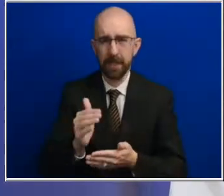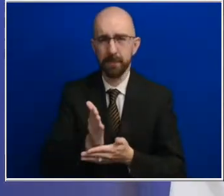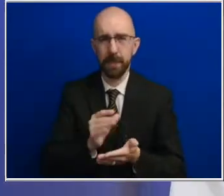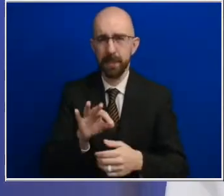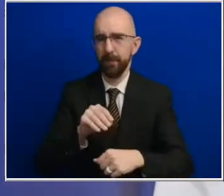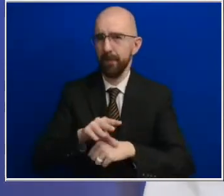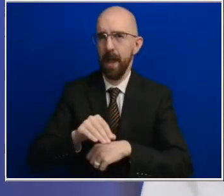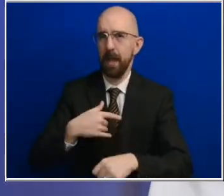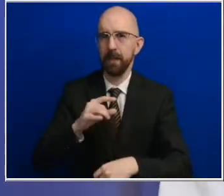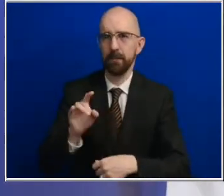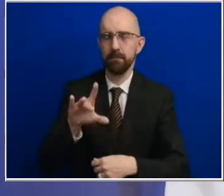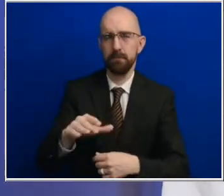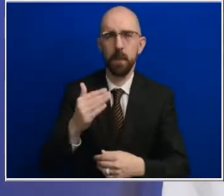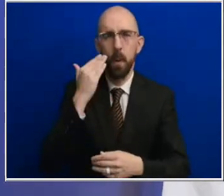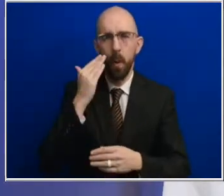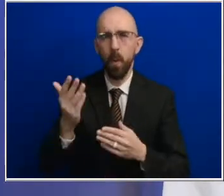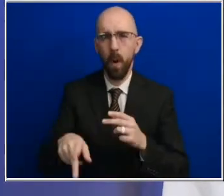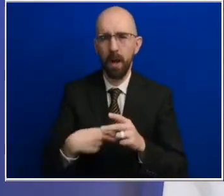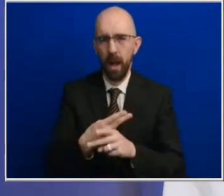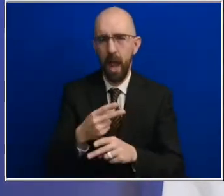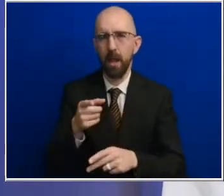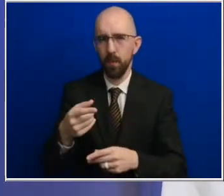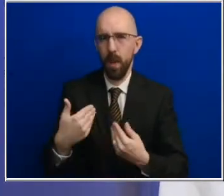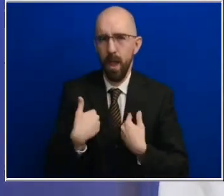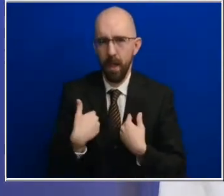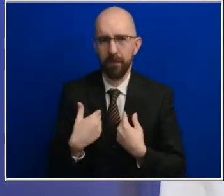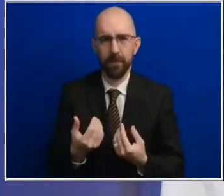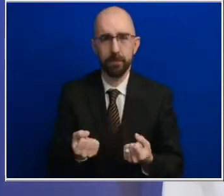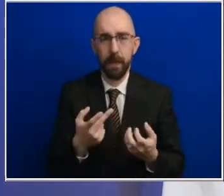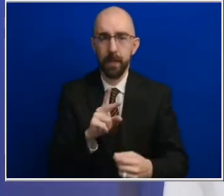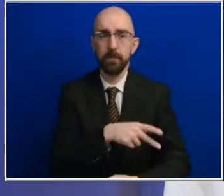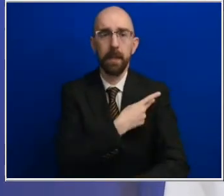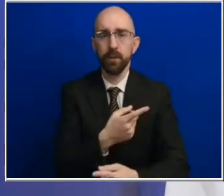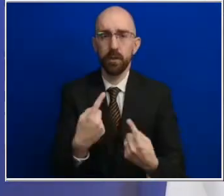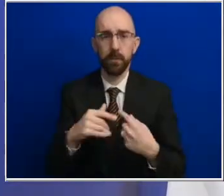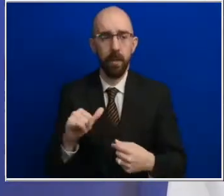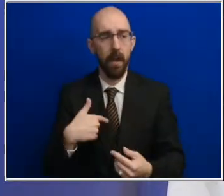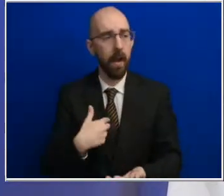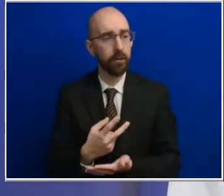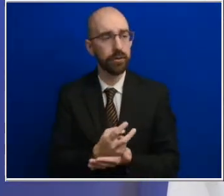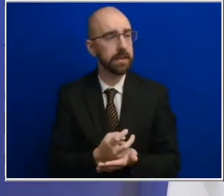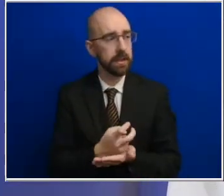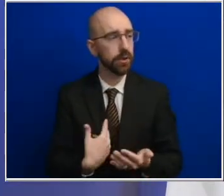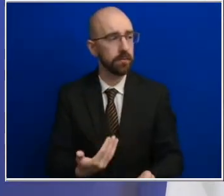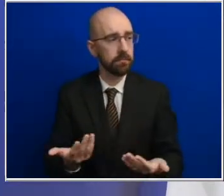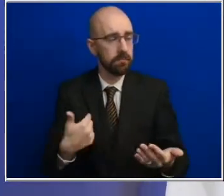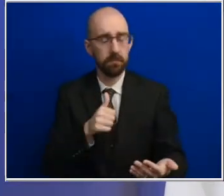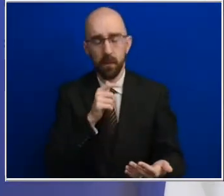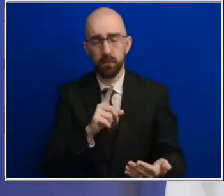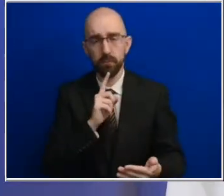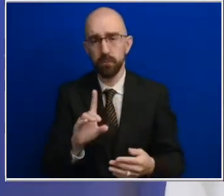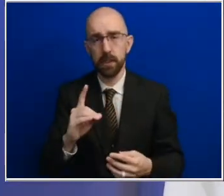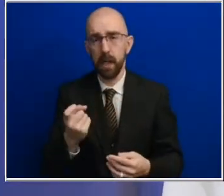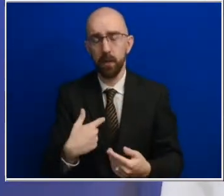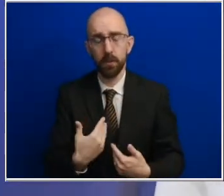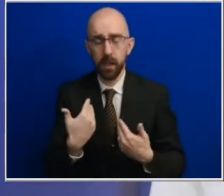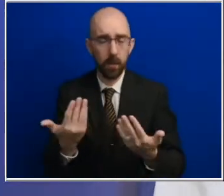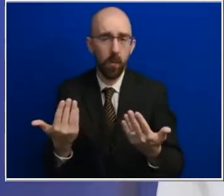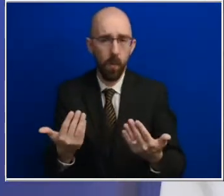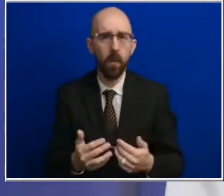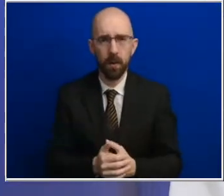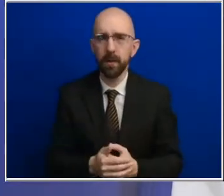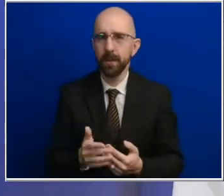kind of epilepsy you have. I don't know how many patients we come and they're just like, "Well, I just have seizures," or I'm not sure what the diagnosis is. Sure. And you